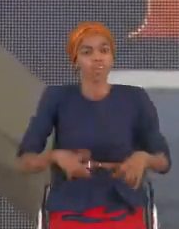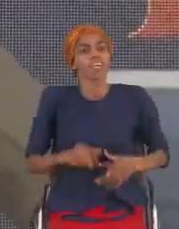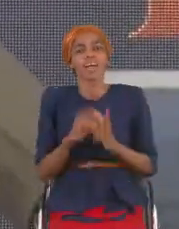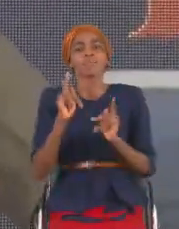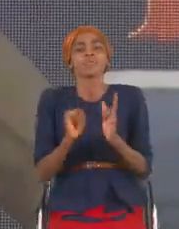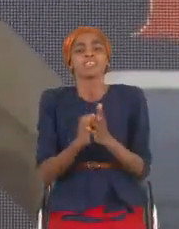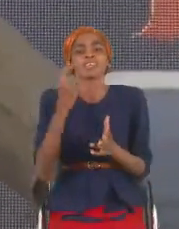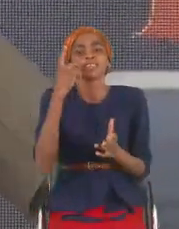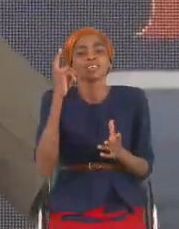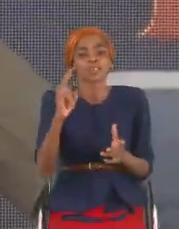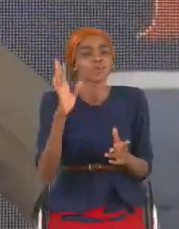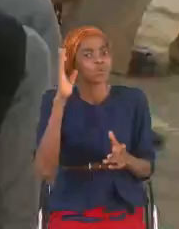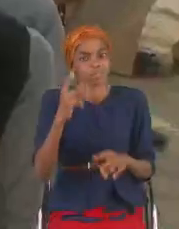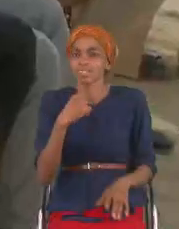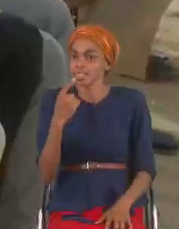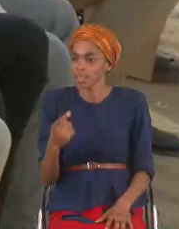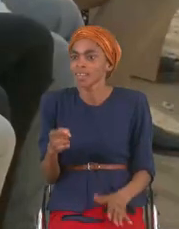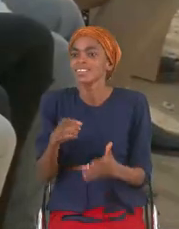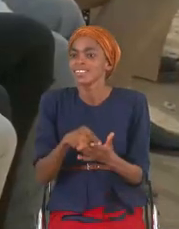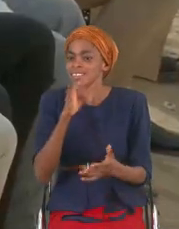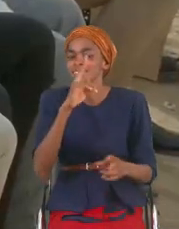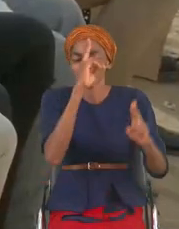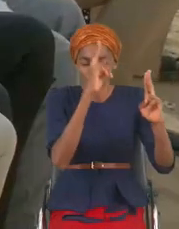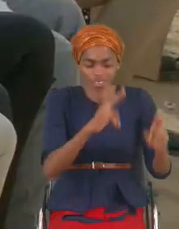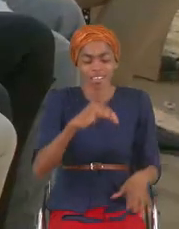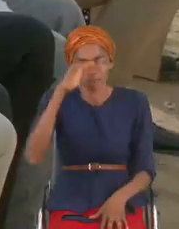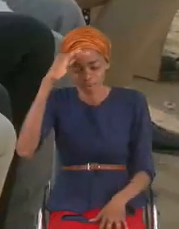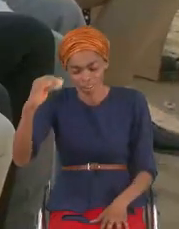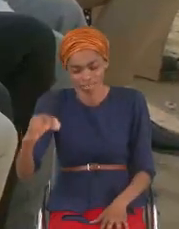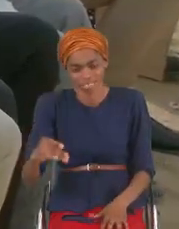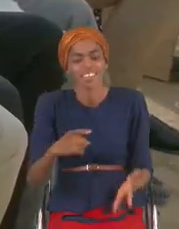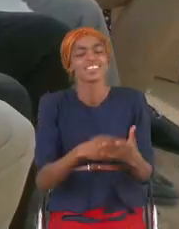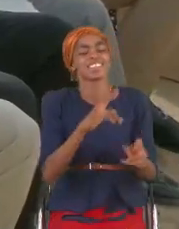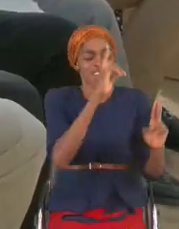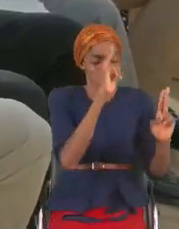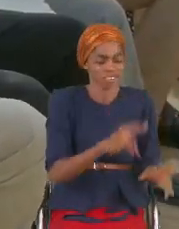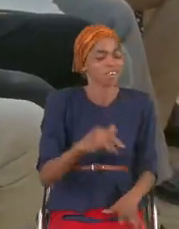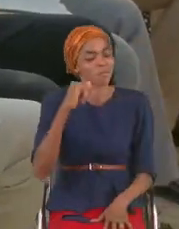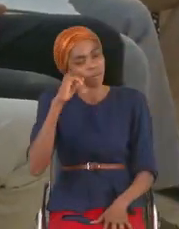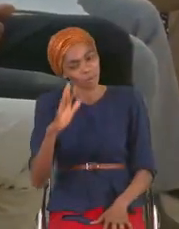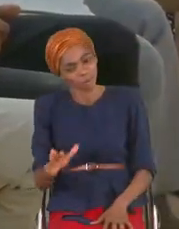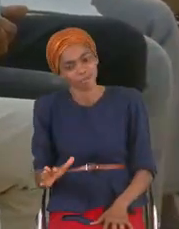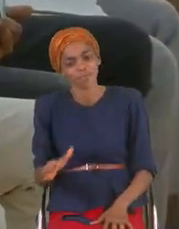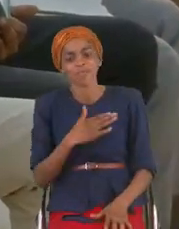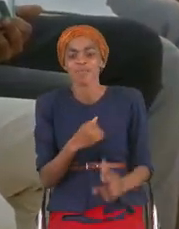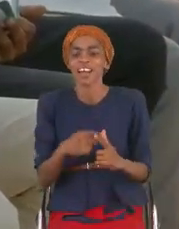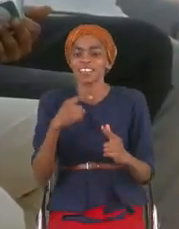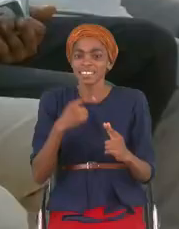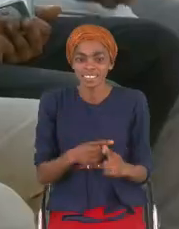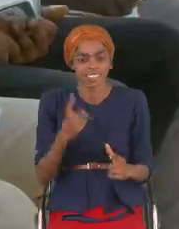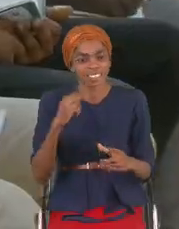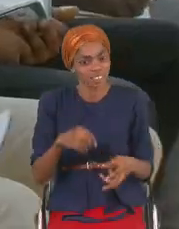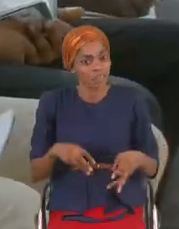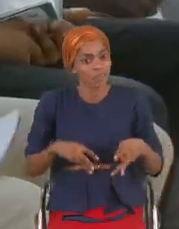you, they'll say, that's an honorable man. That's an honorable woman. And then the way